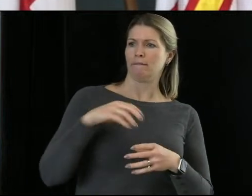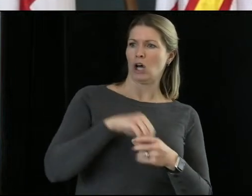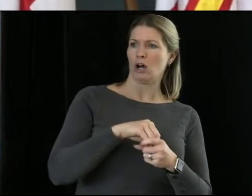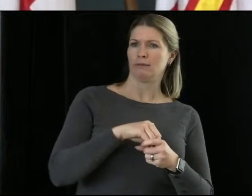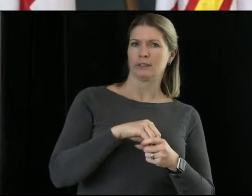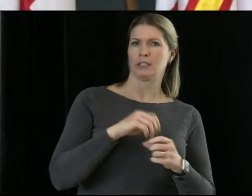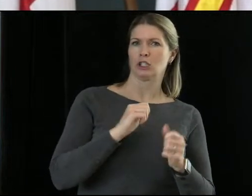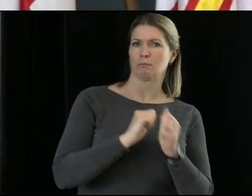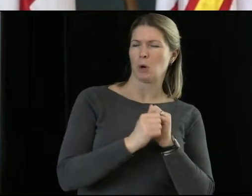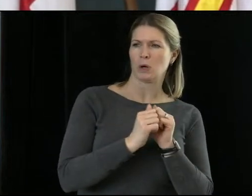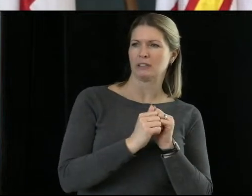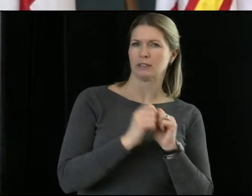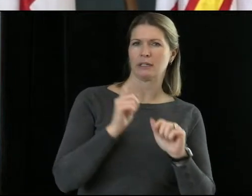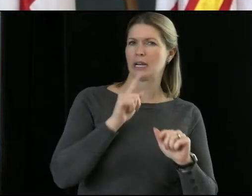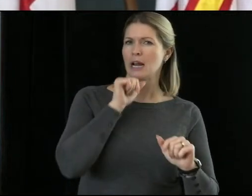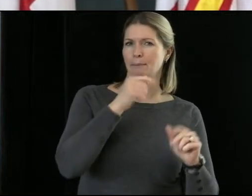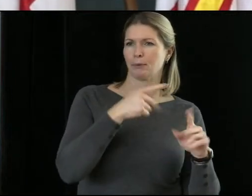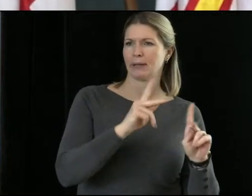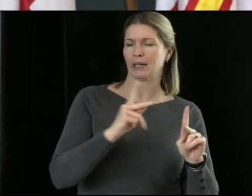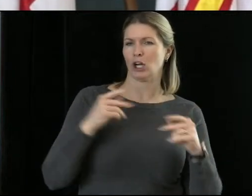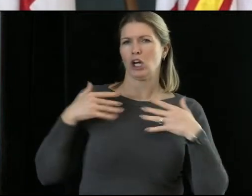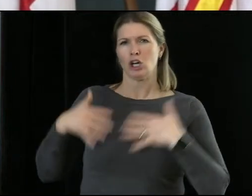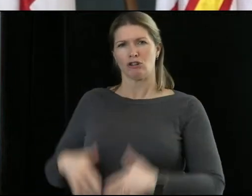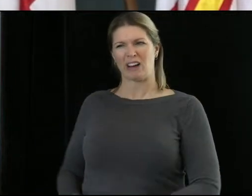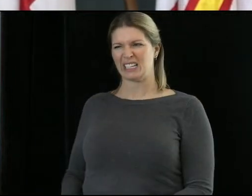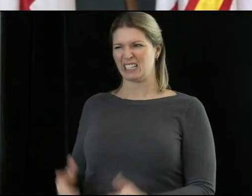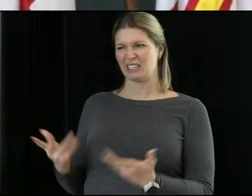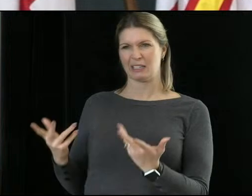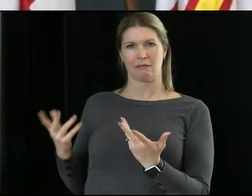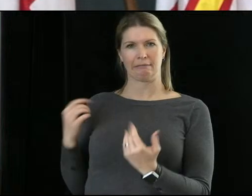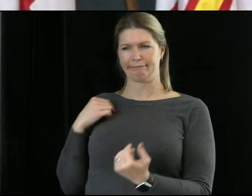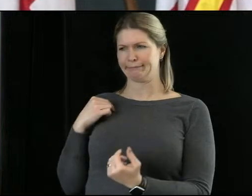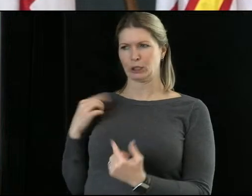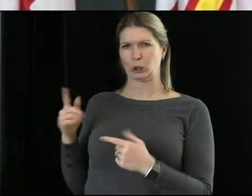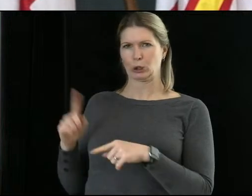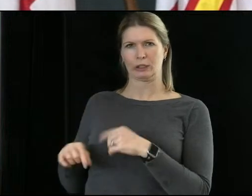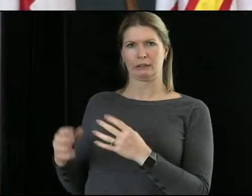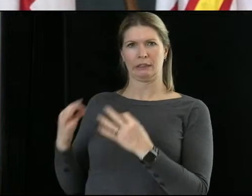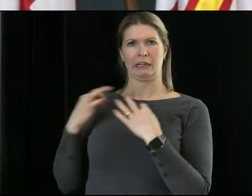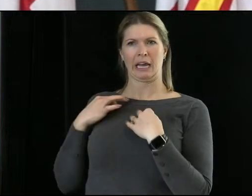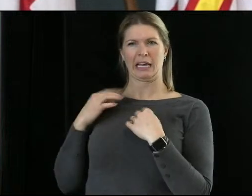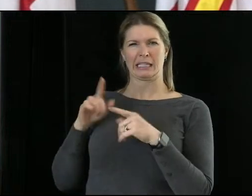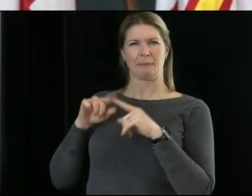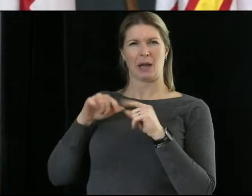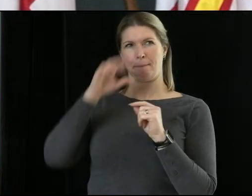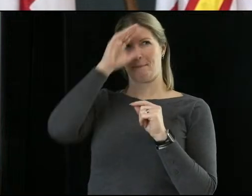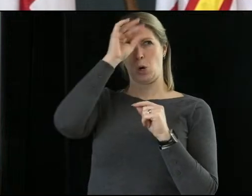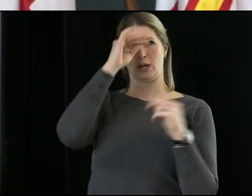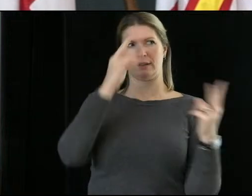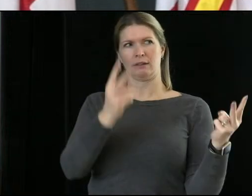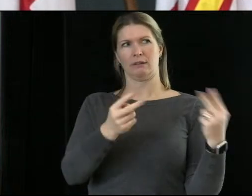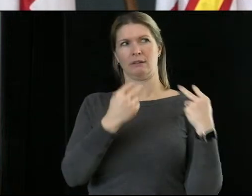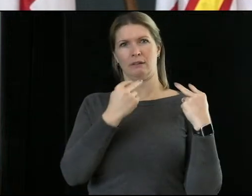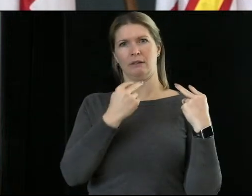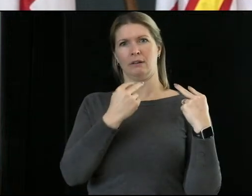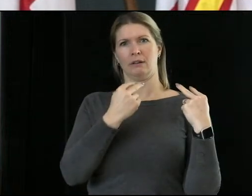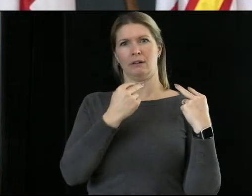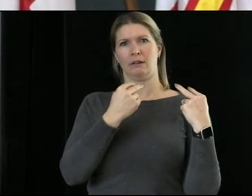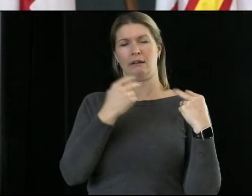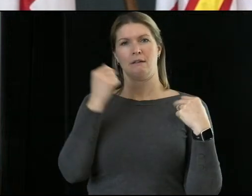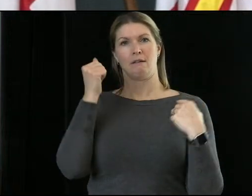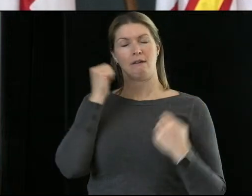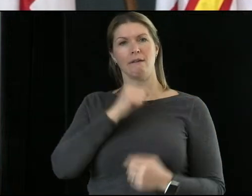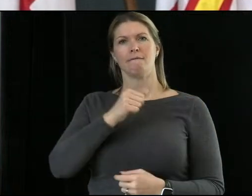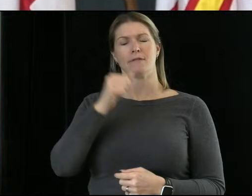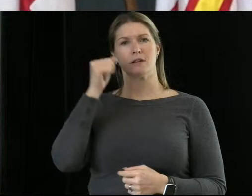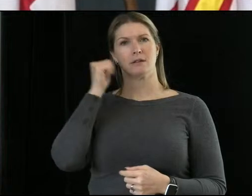foreign. I couldn't relate to them, and they attracted unwanted attention from the older boys in my neighborhood. Every day